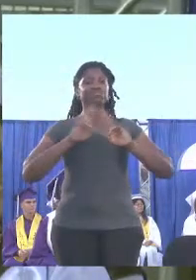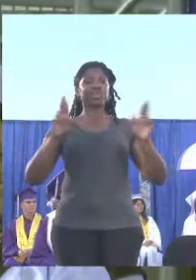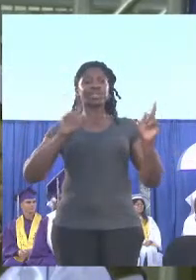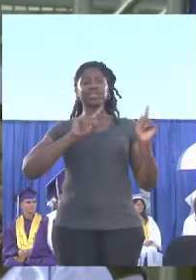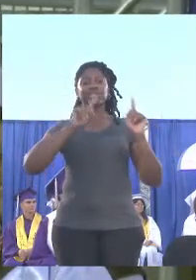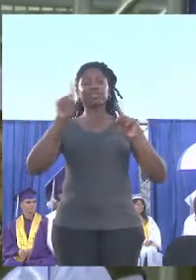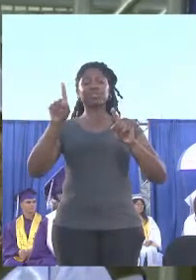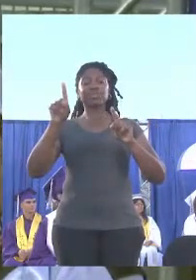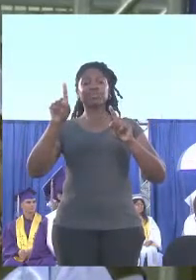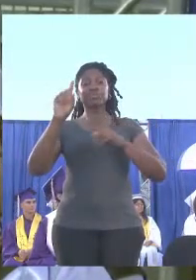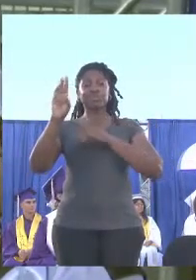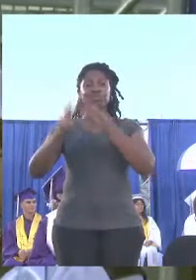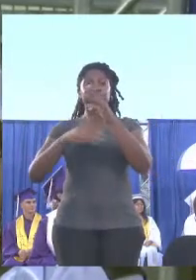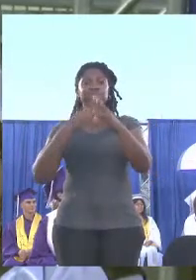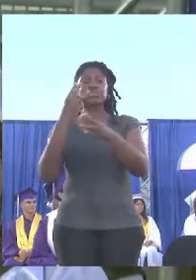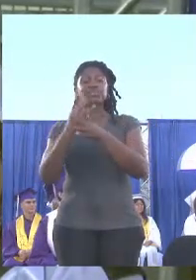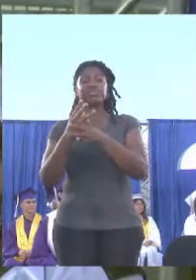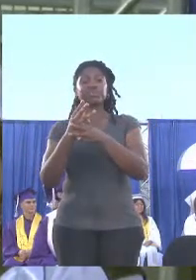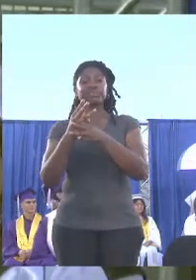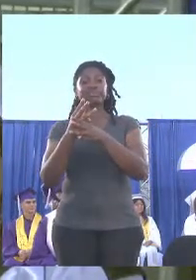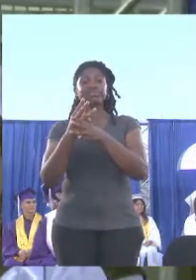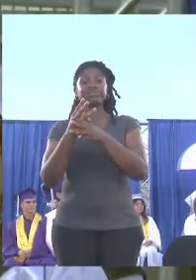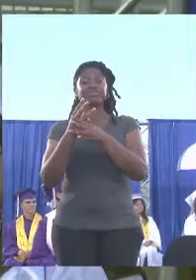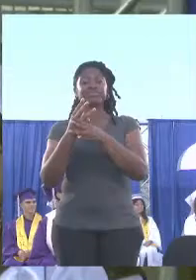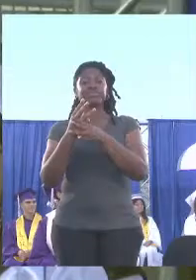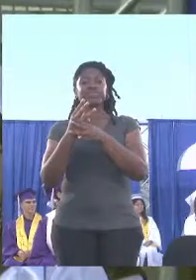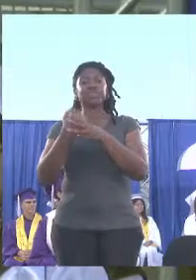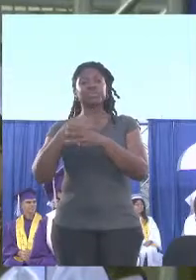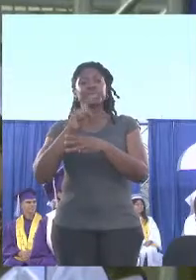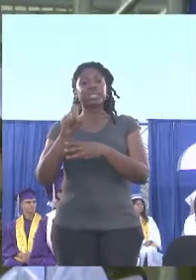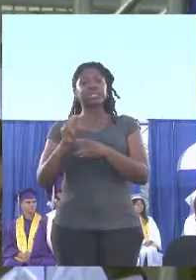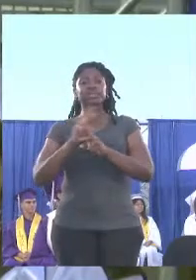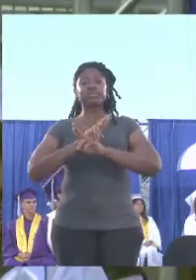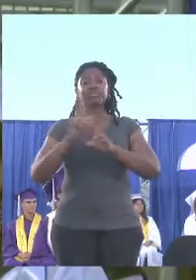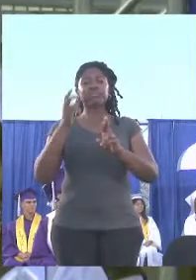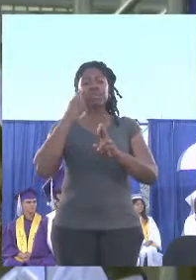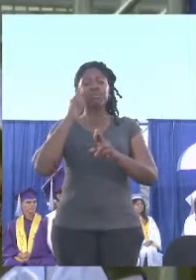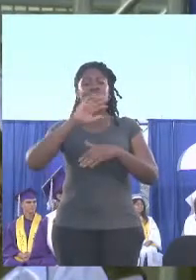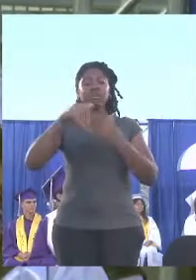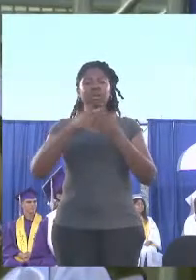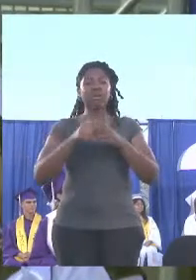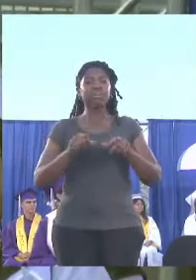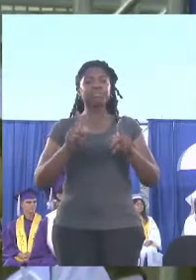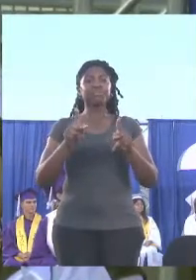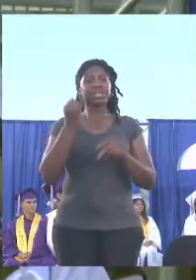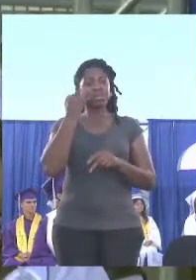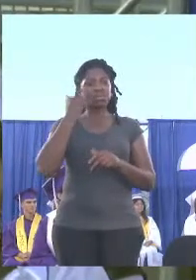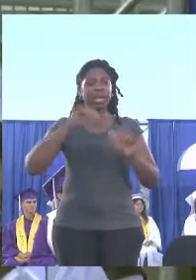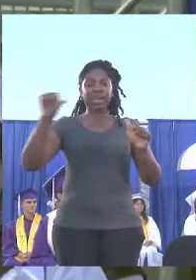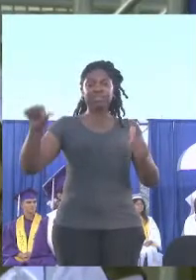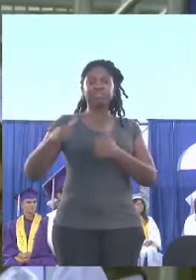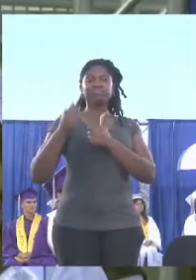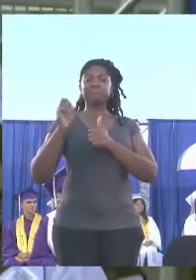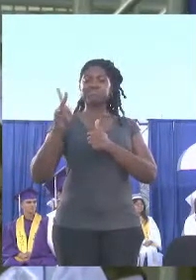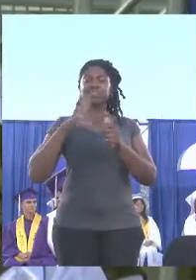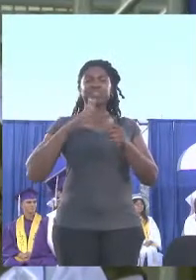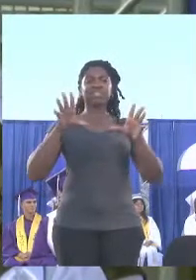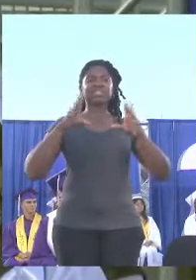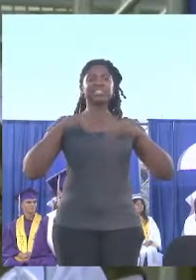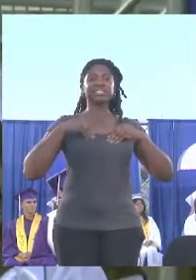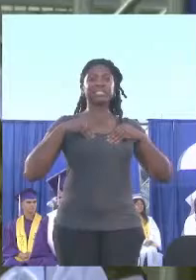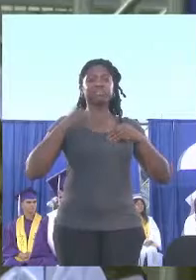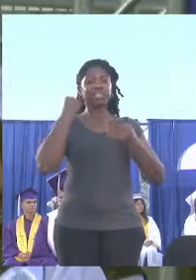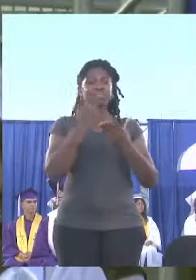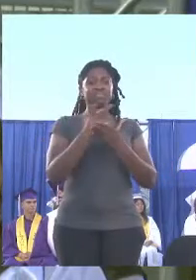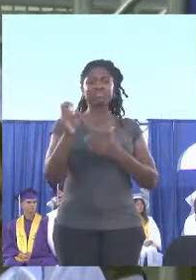world, let us embrace the boundless opportunities that awaits us. Let us approach every challenge with courage, every setback as a